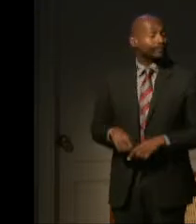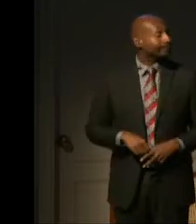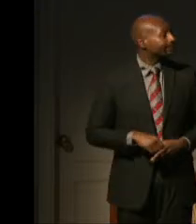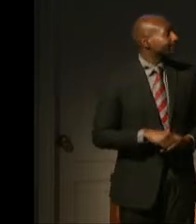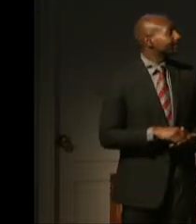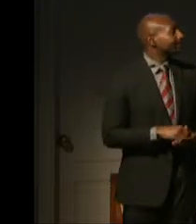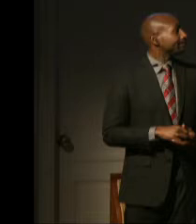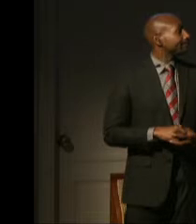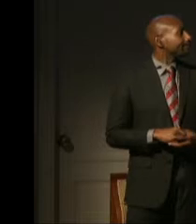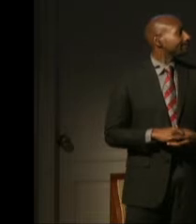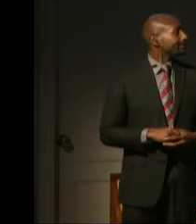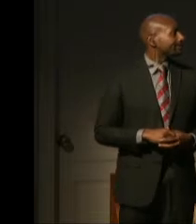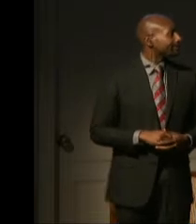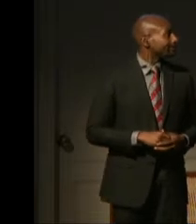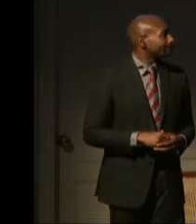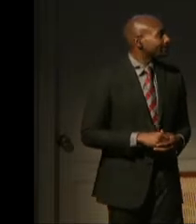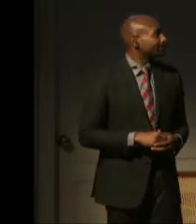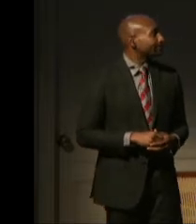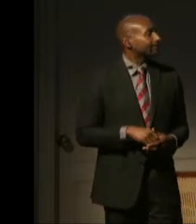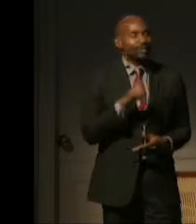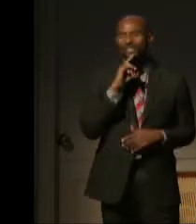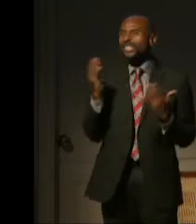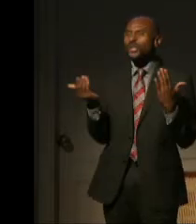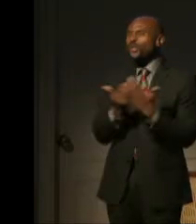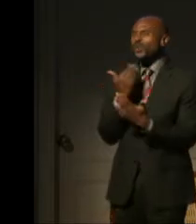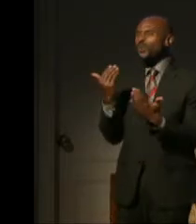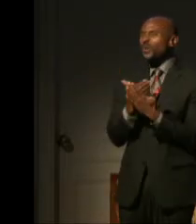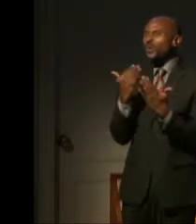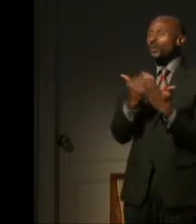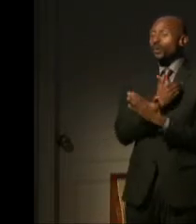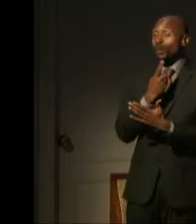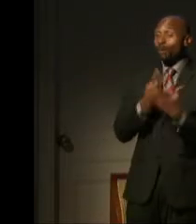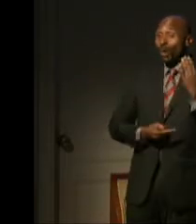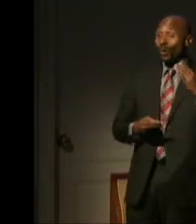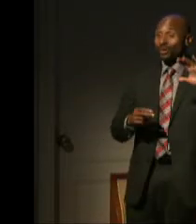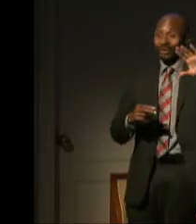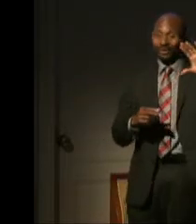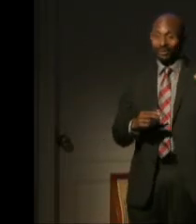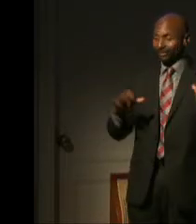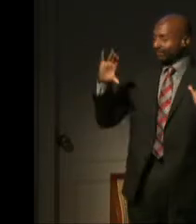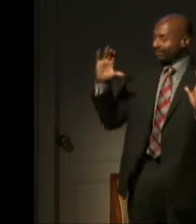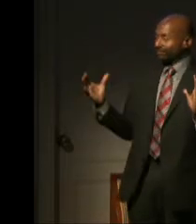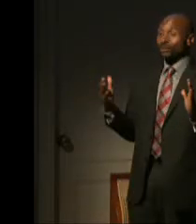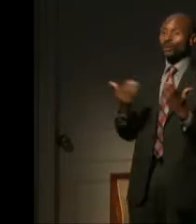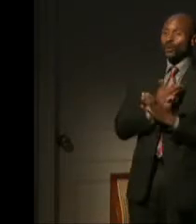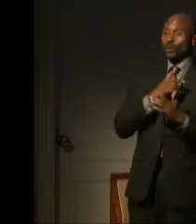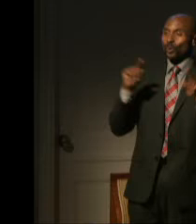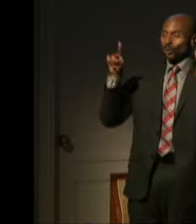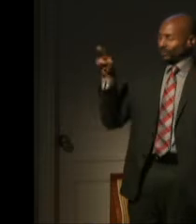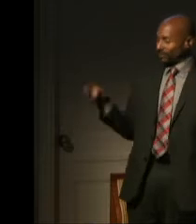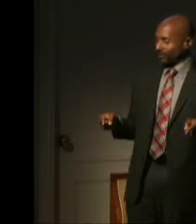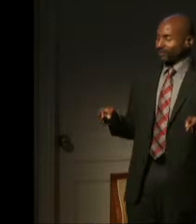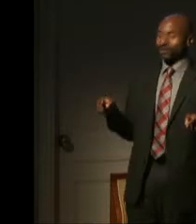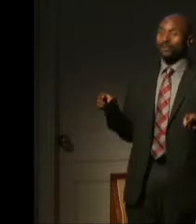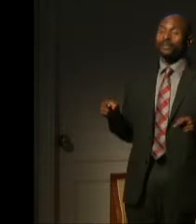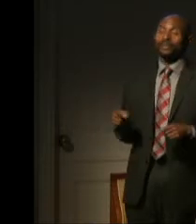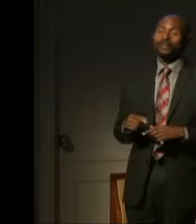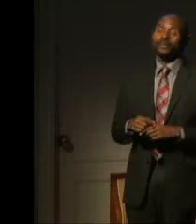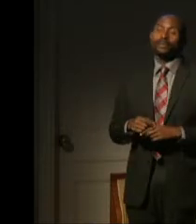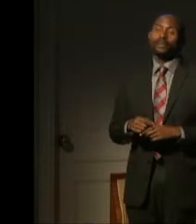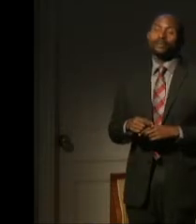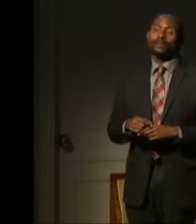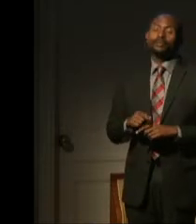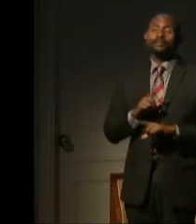These are sparkly and new, especially on either side of the equation. Where we have